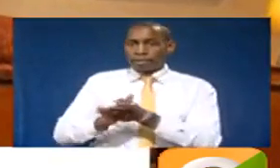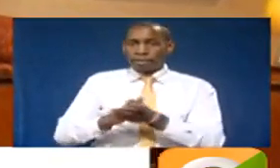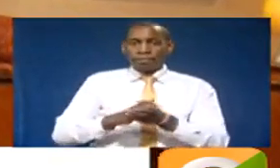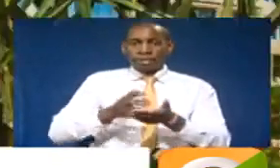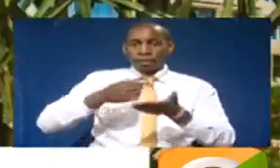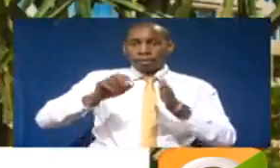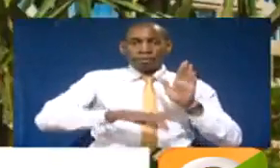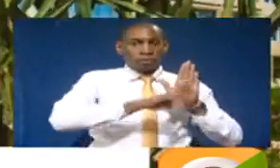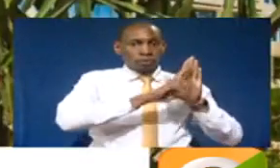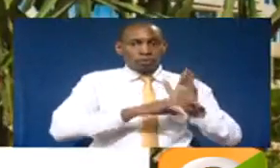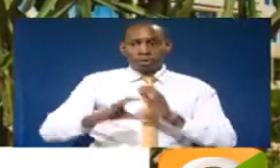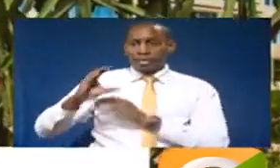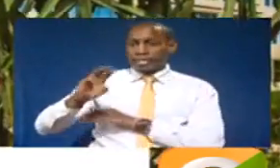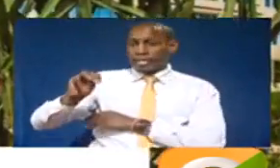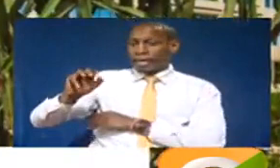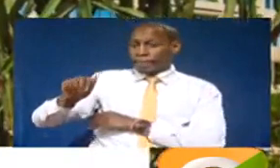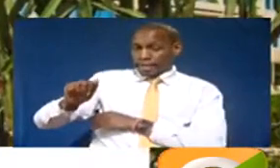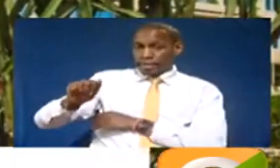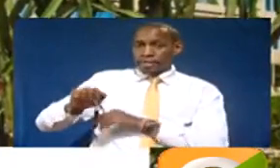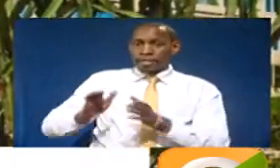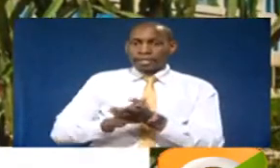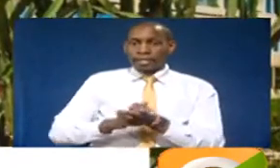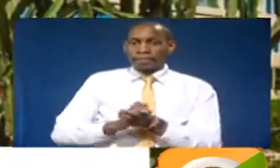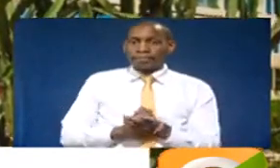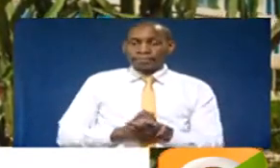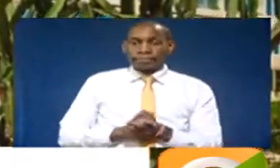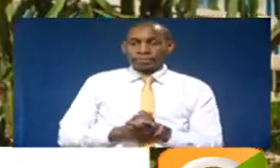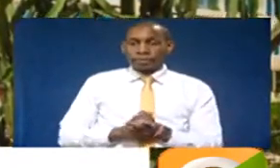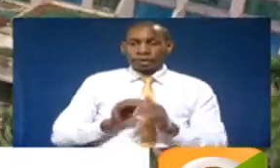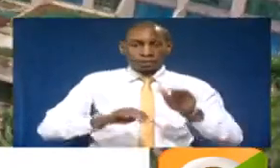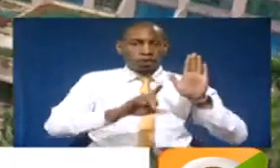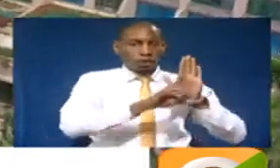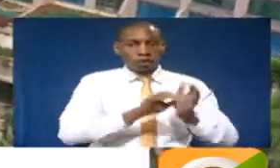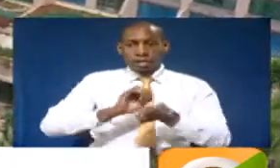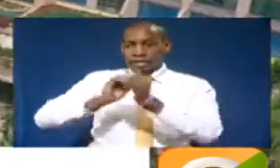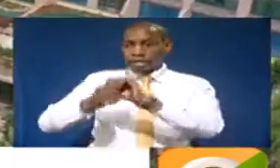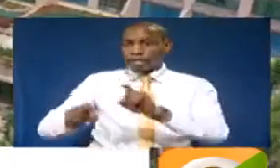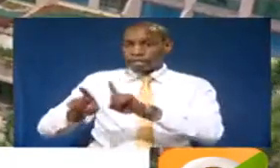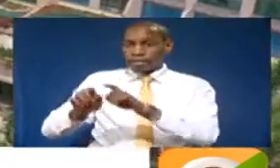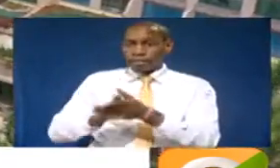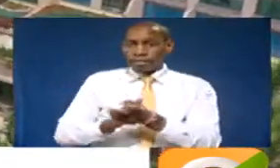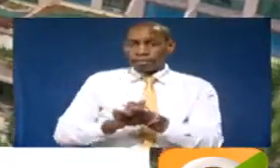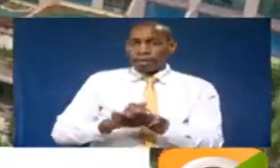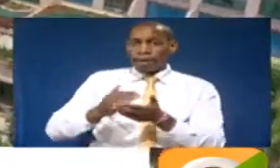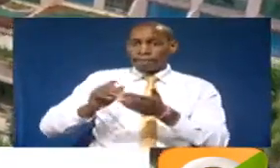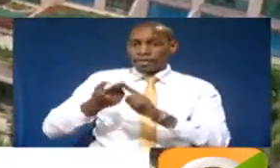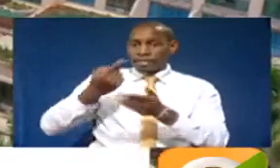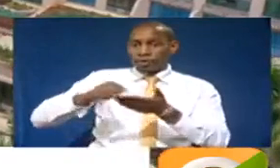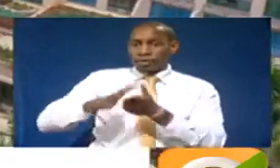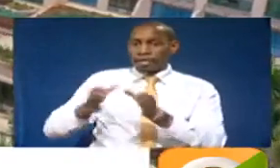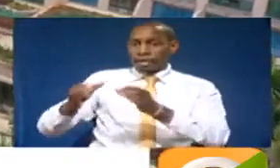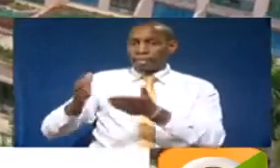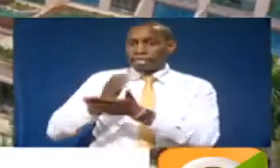regulatory approvals from the Capital Markets Authority under the Capital Markets Act. The conversion will also have to be approved by the